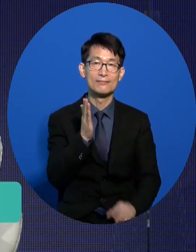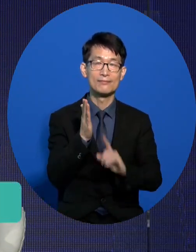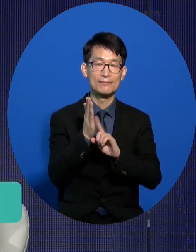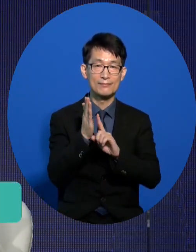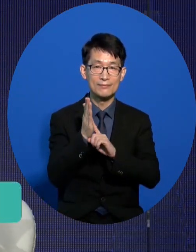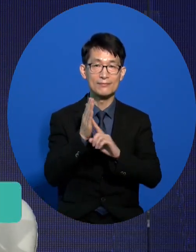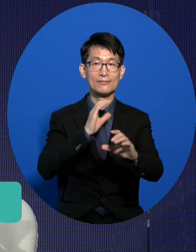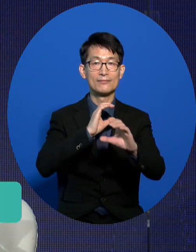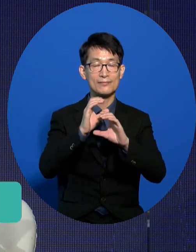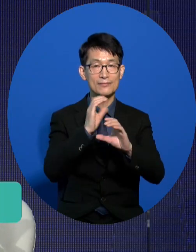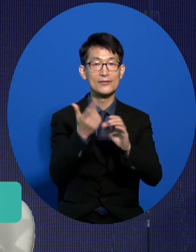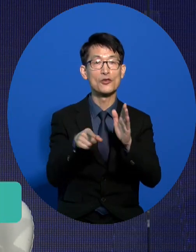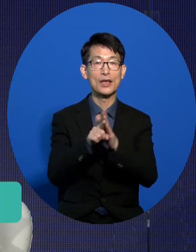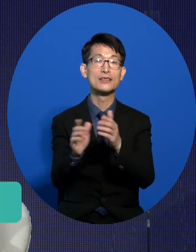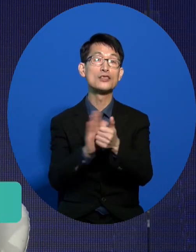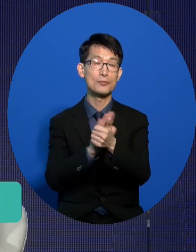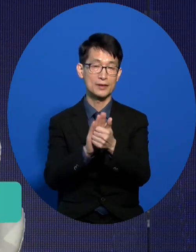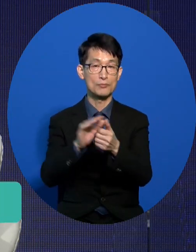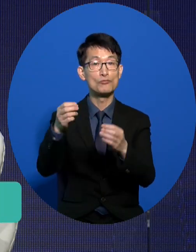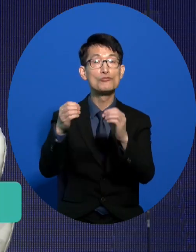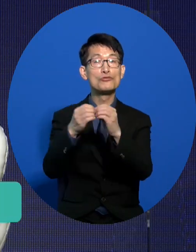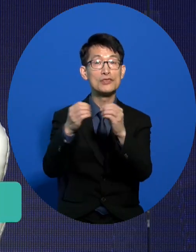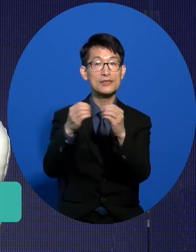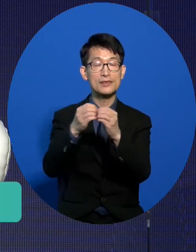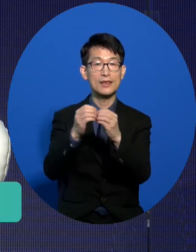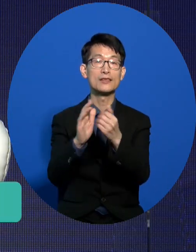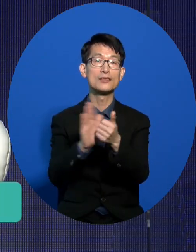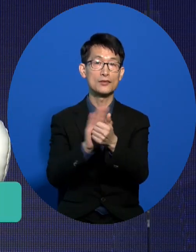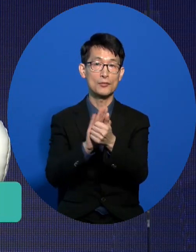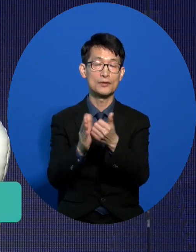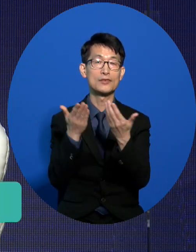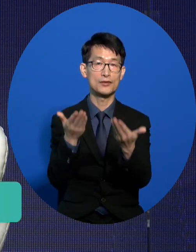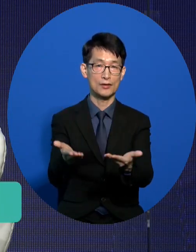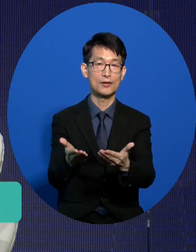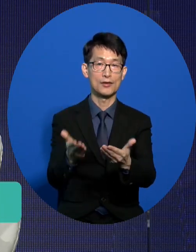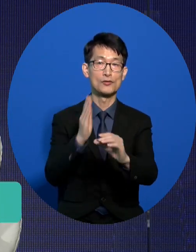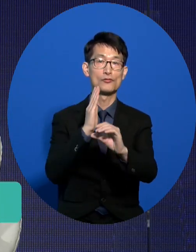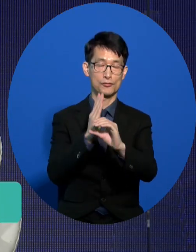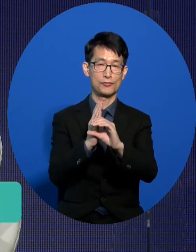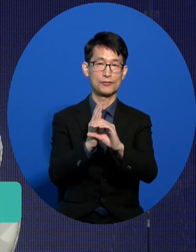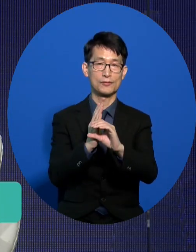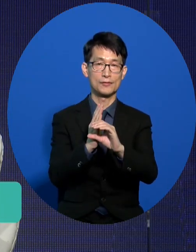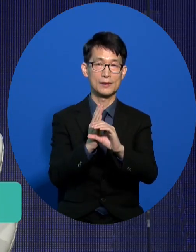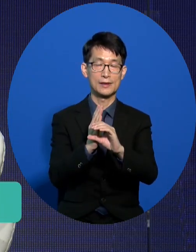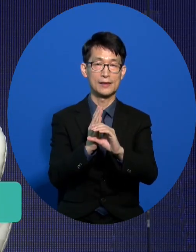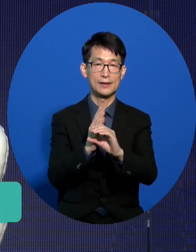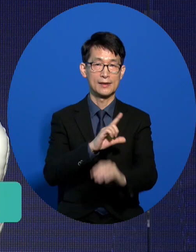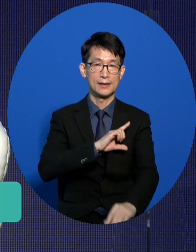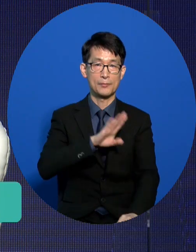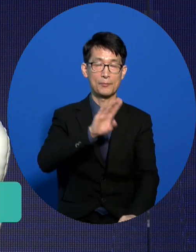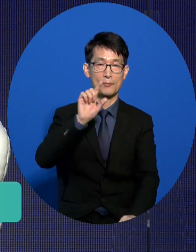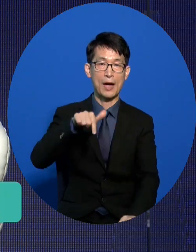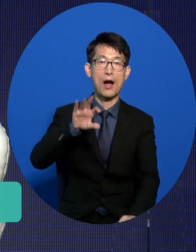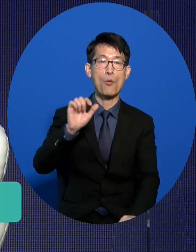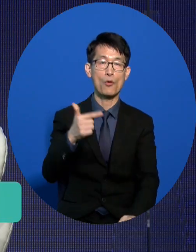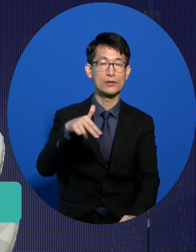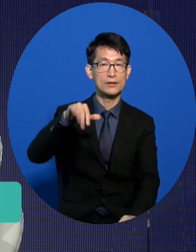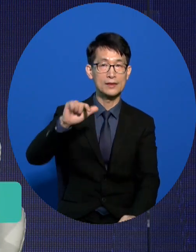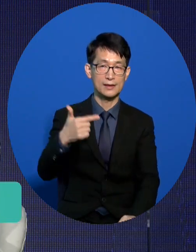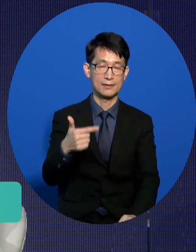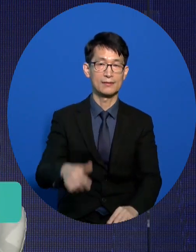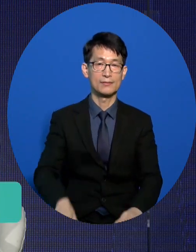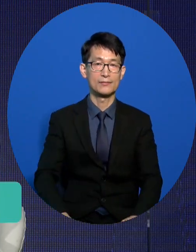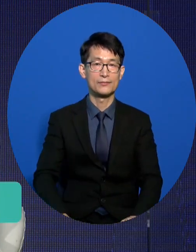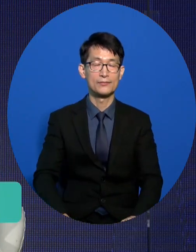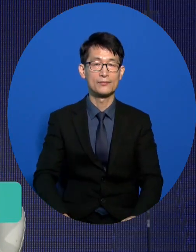meet you today. We are providing text translation service for those with hearing disability at AUD